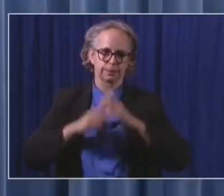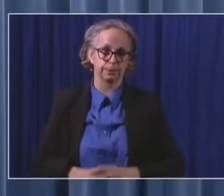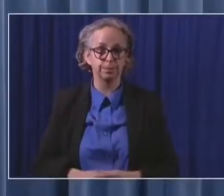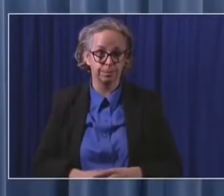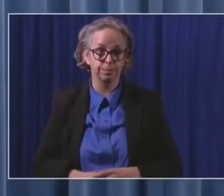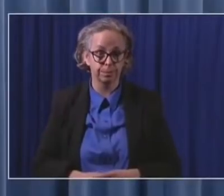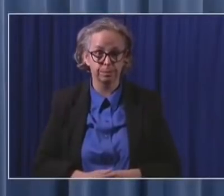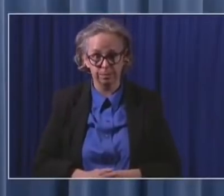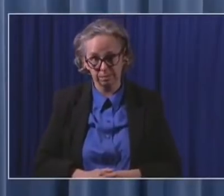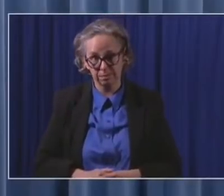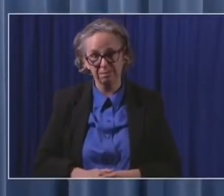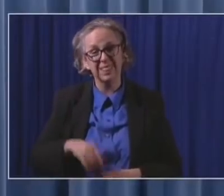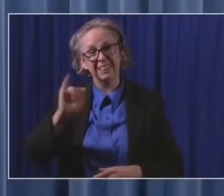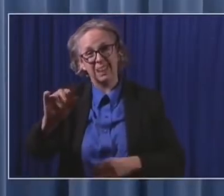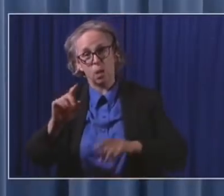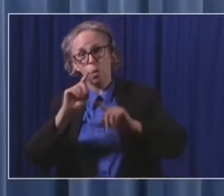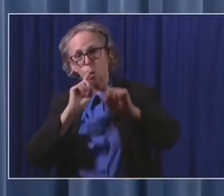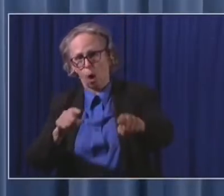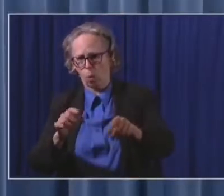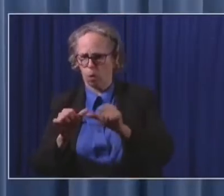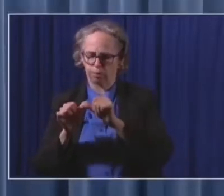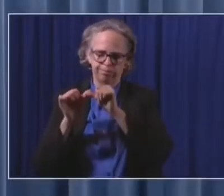in public.